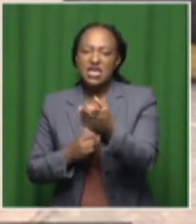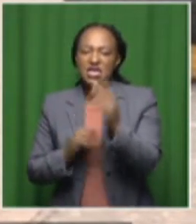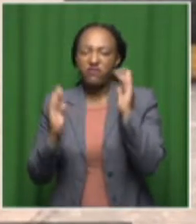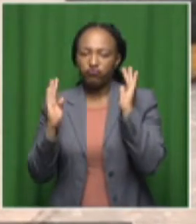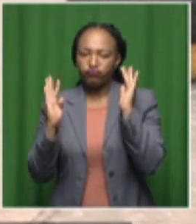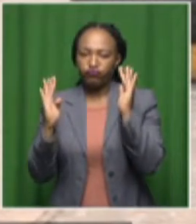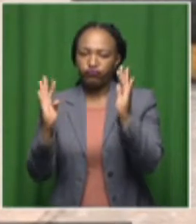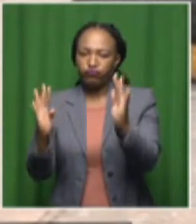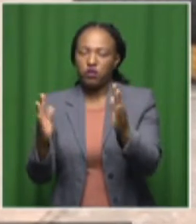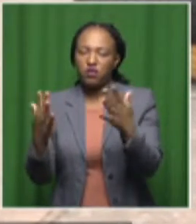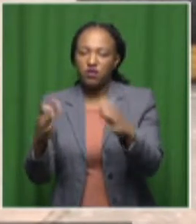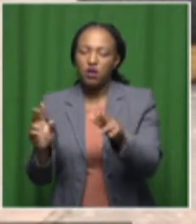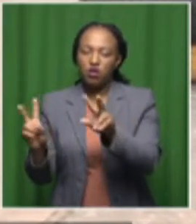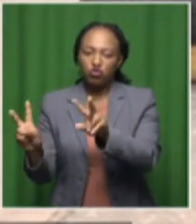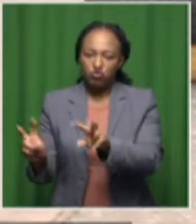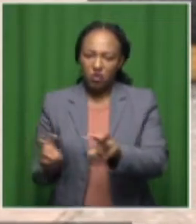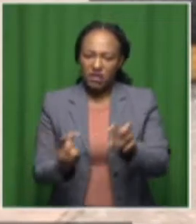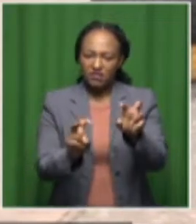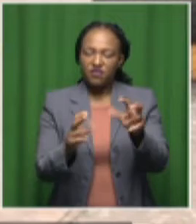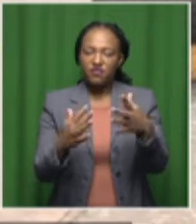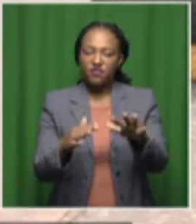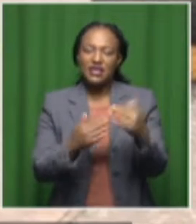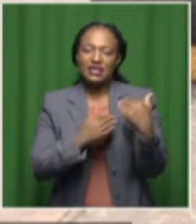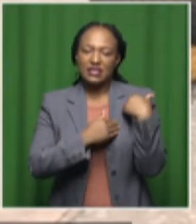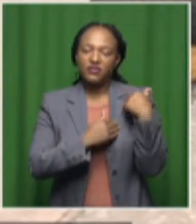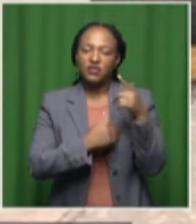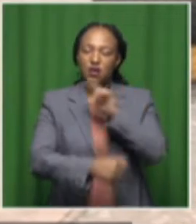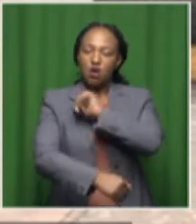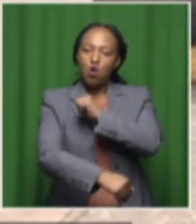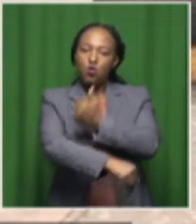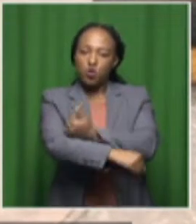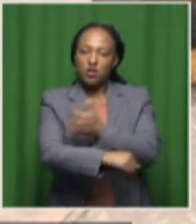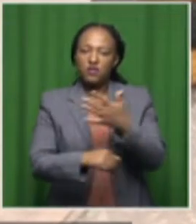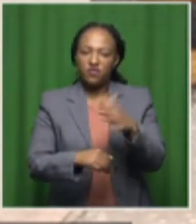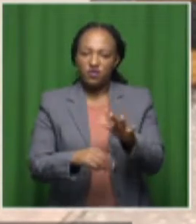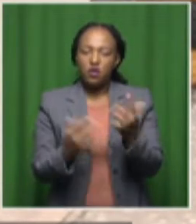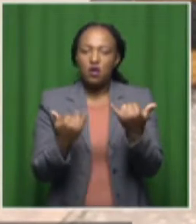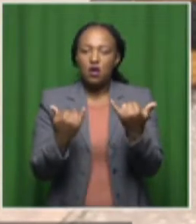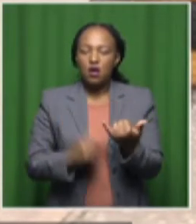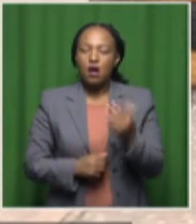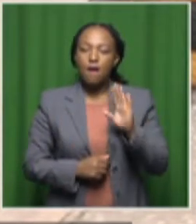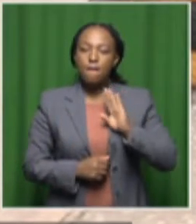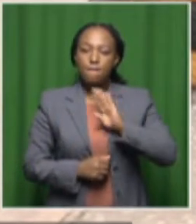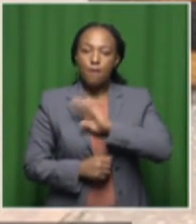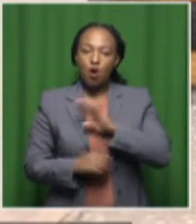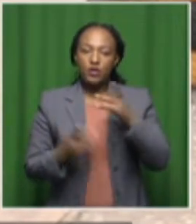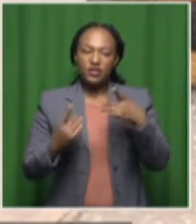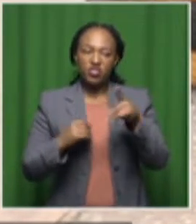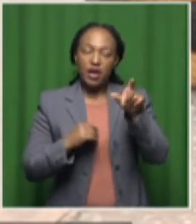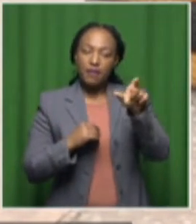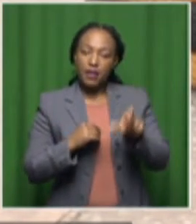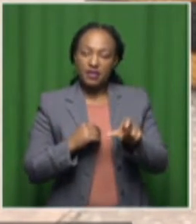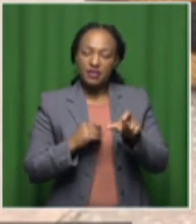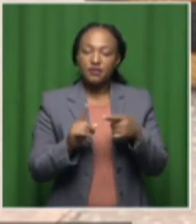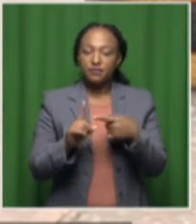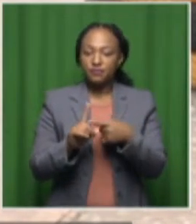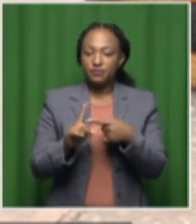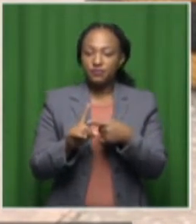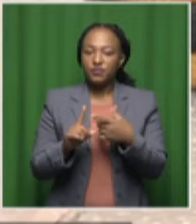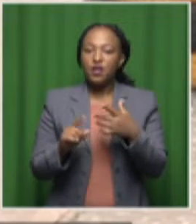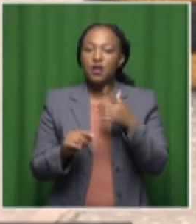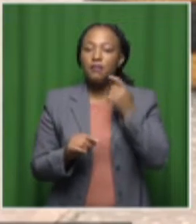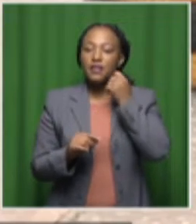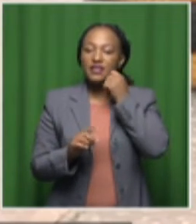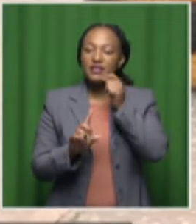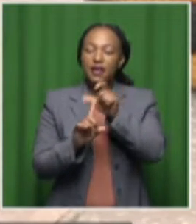South African Maritime Safety Authority. And joining me today, I have the board chairperson of SAMSA, Mr.